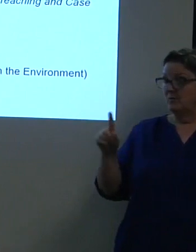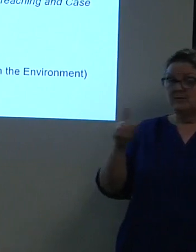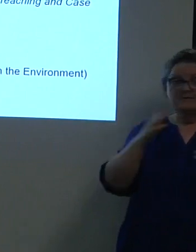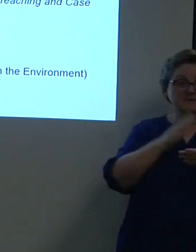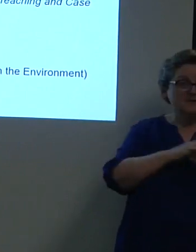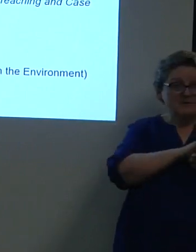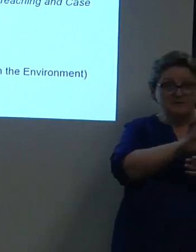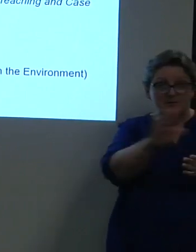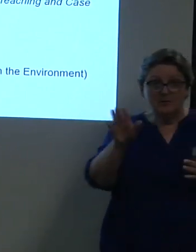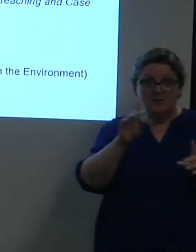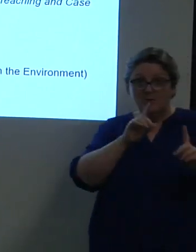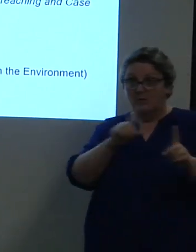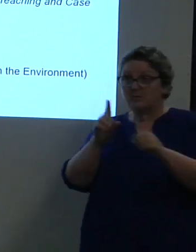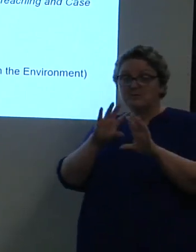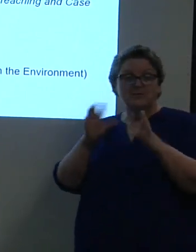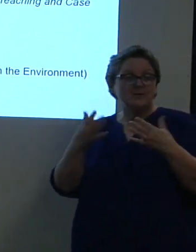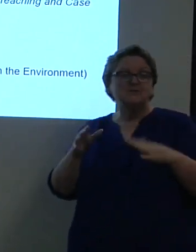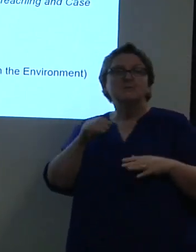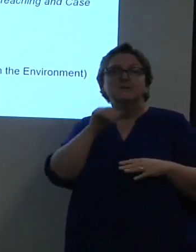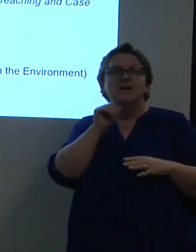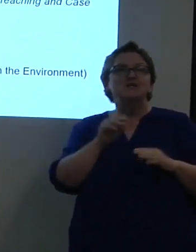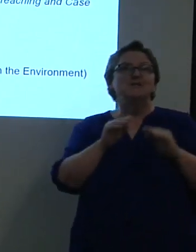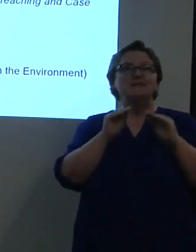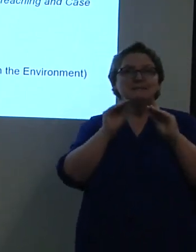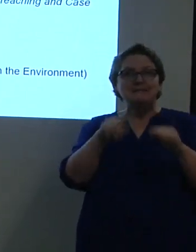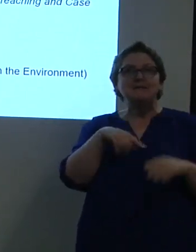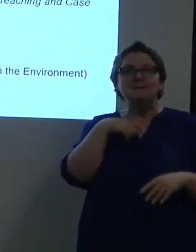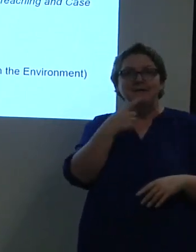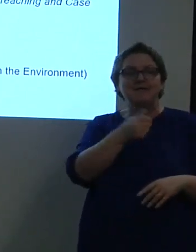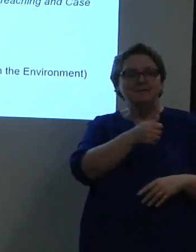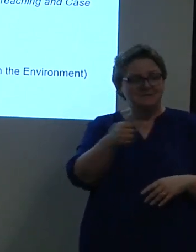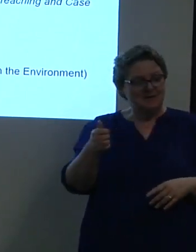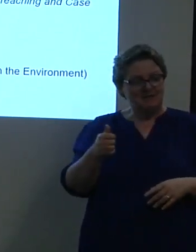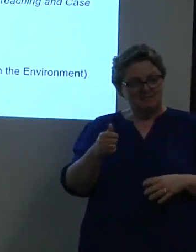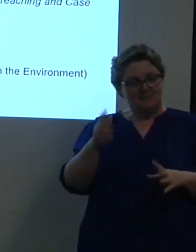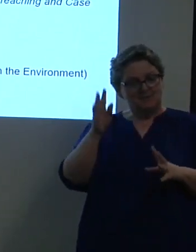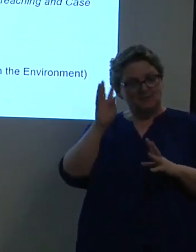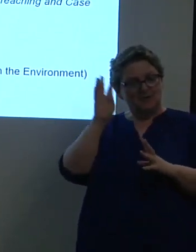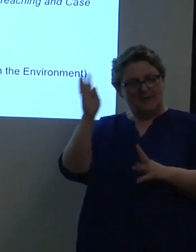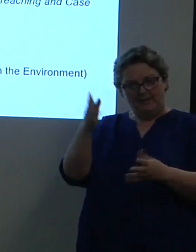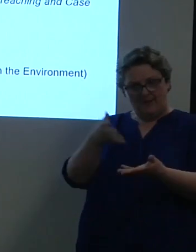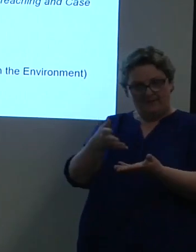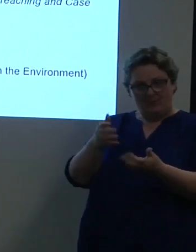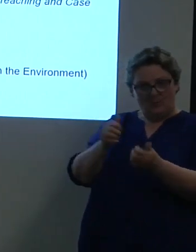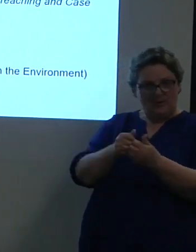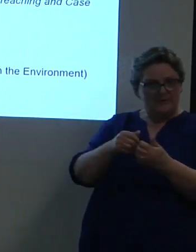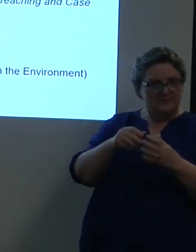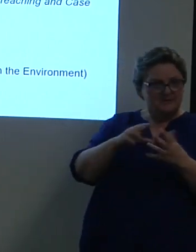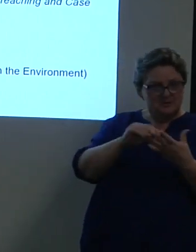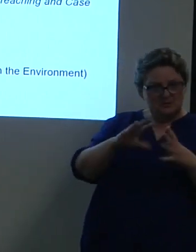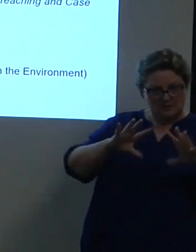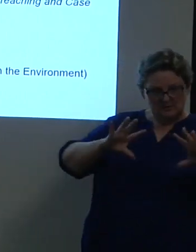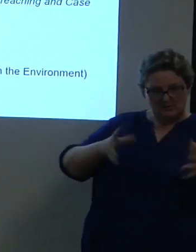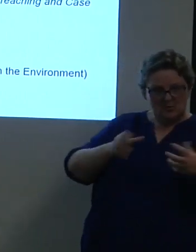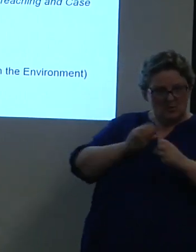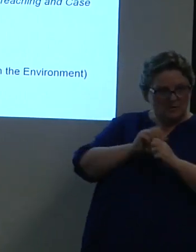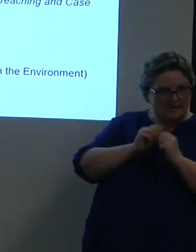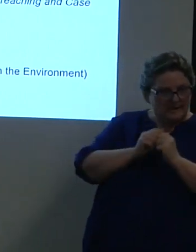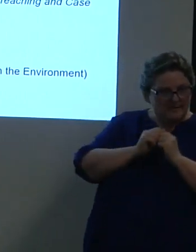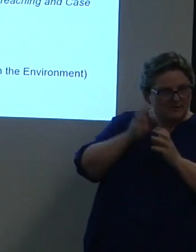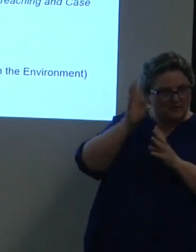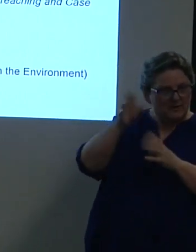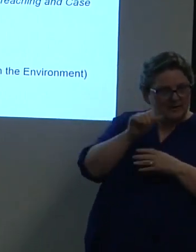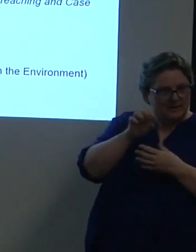those goals in your class, to not just teach them yourself, but actually create them either with students or ask students to create them for